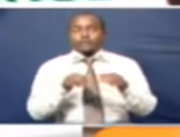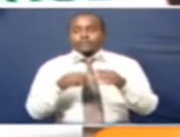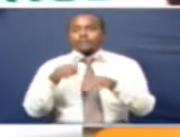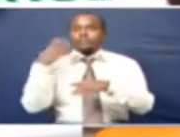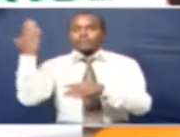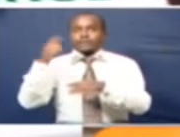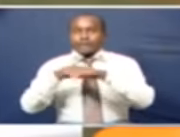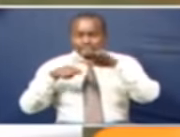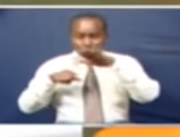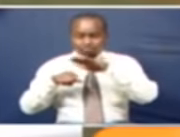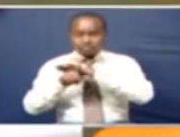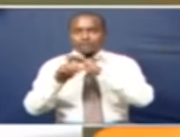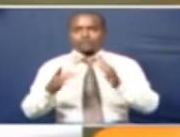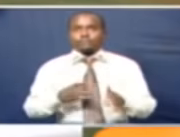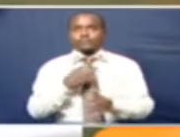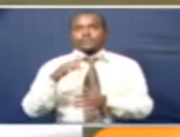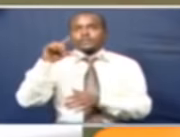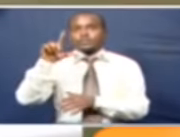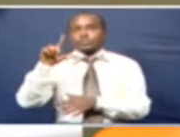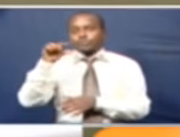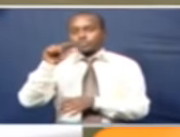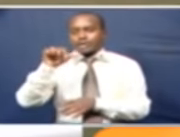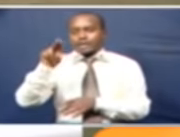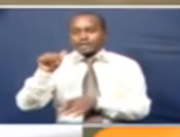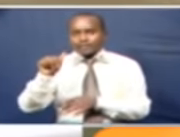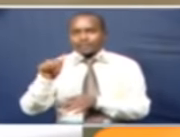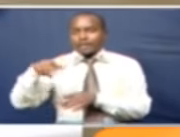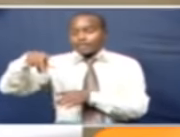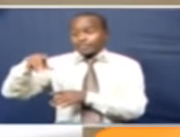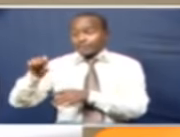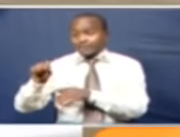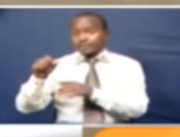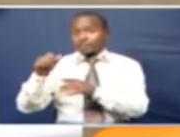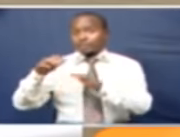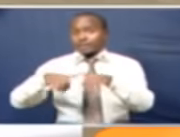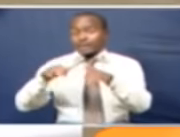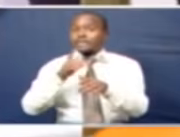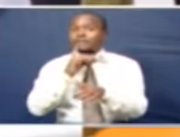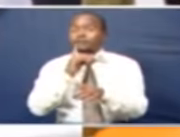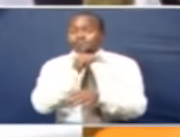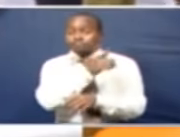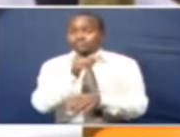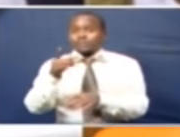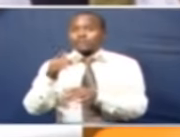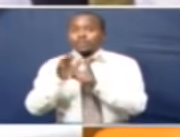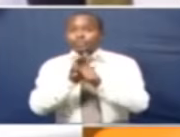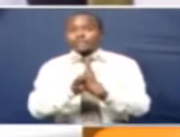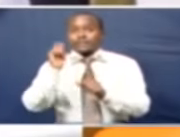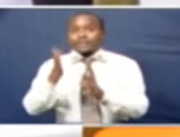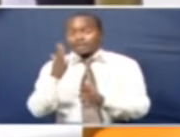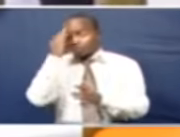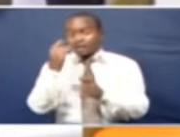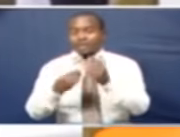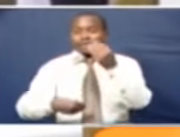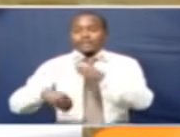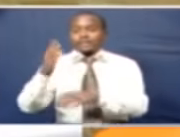Galanakulalu Irrigation Scheme, Agriculture Cabinet Secretary Willie Bett accused millers of exploiting Kenyans by selling a 2-kilogram